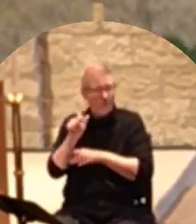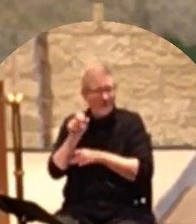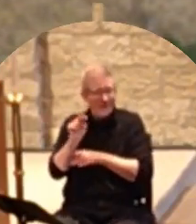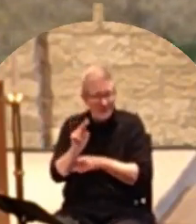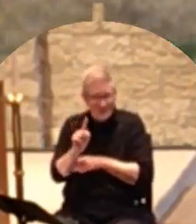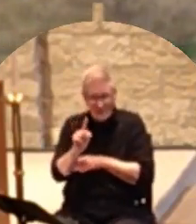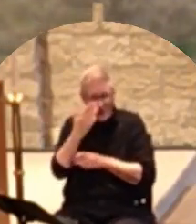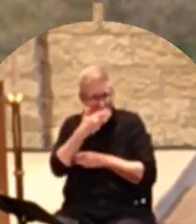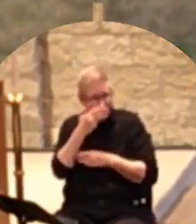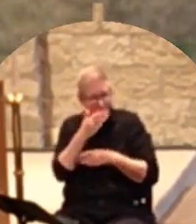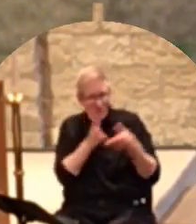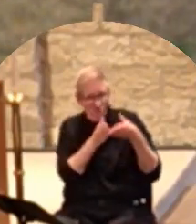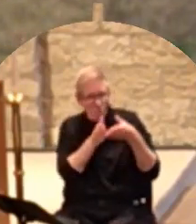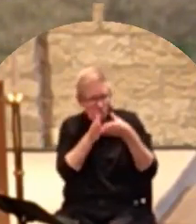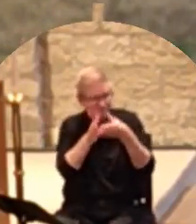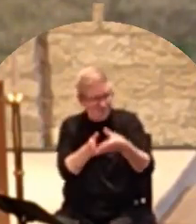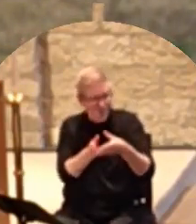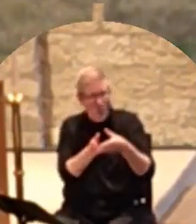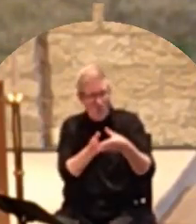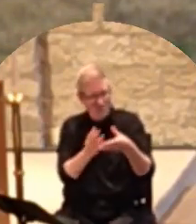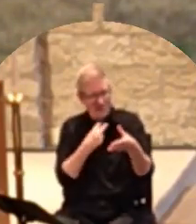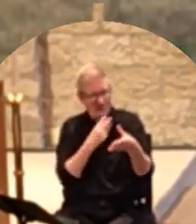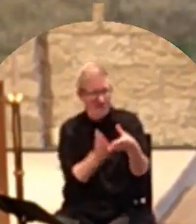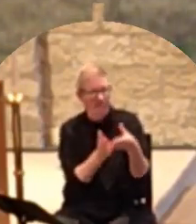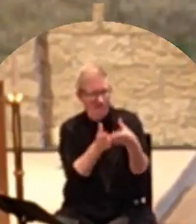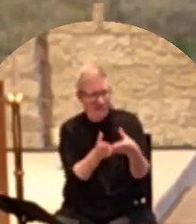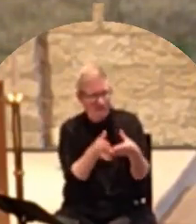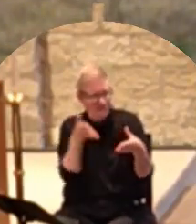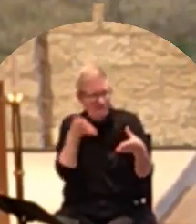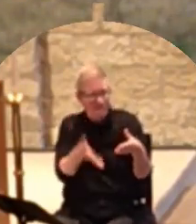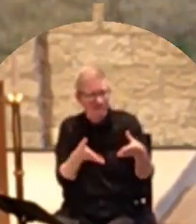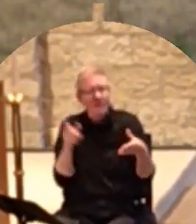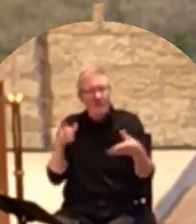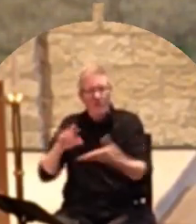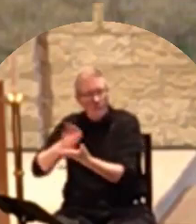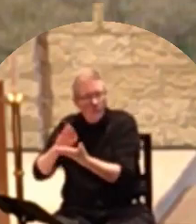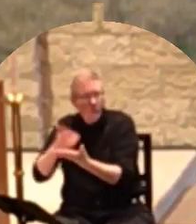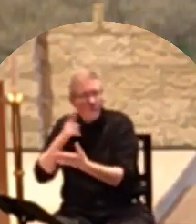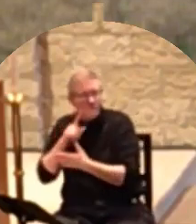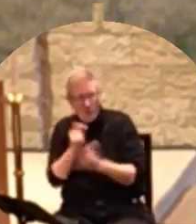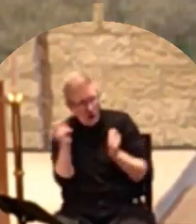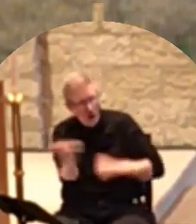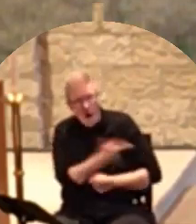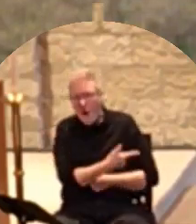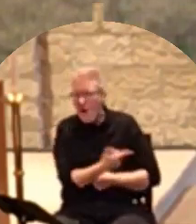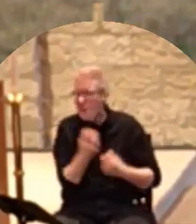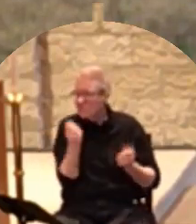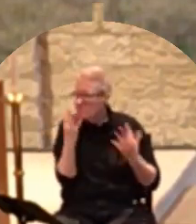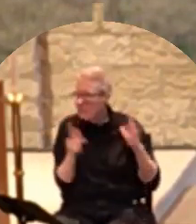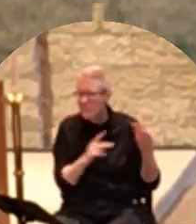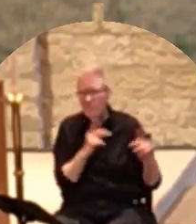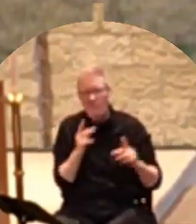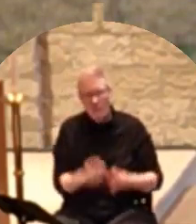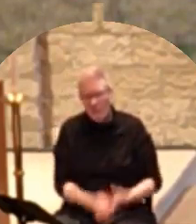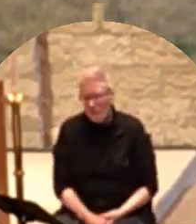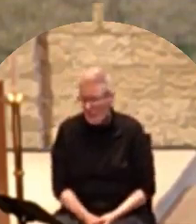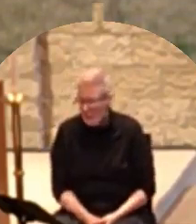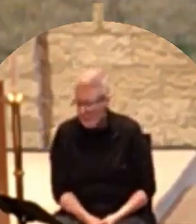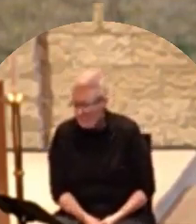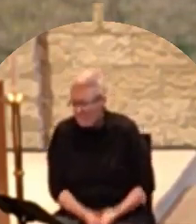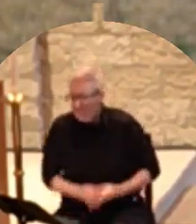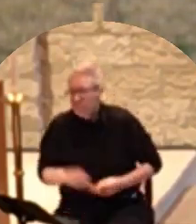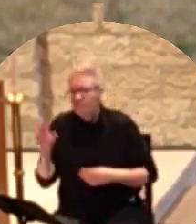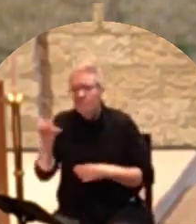oh, my goodness, fed thousands of people, not only the guests but the crew as well. Another, I saw a scene